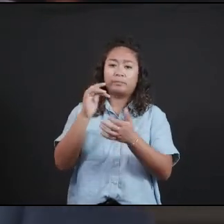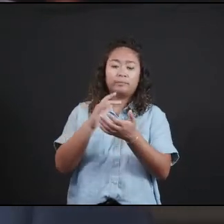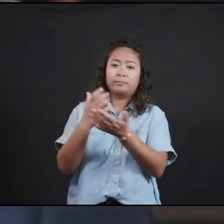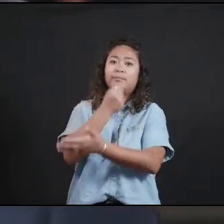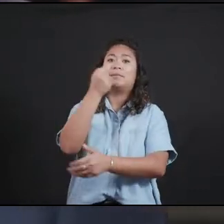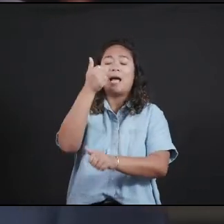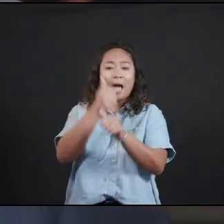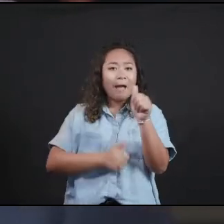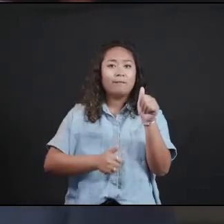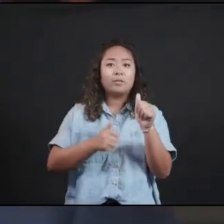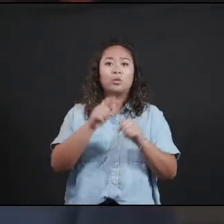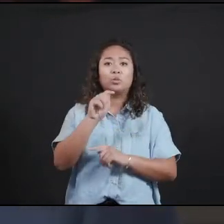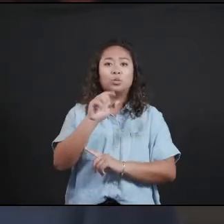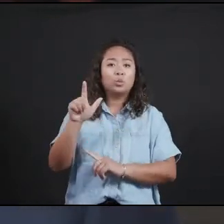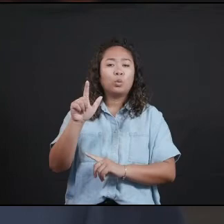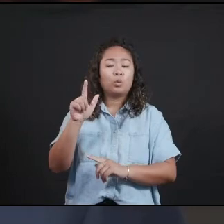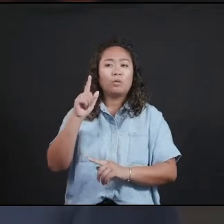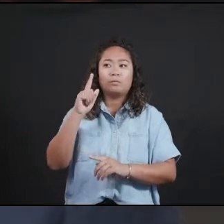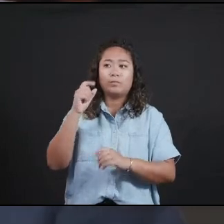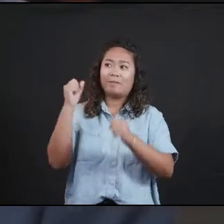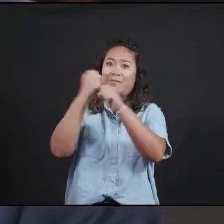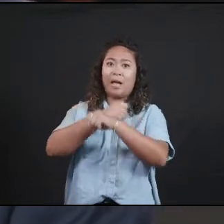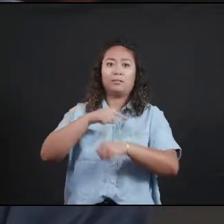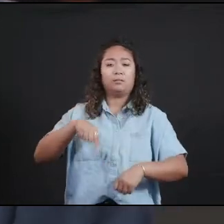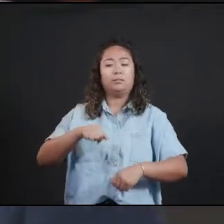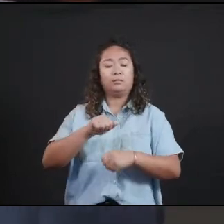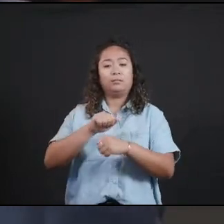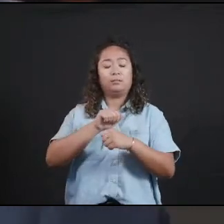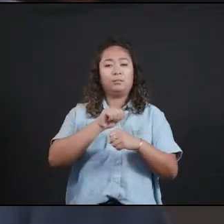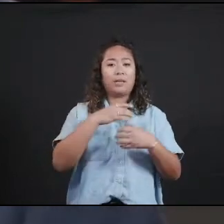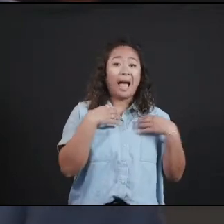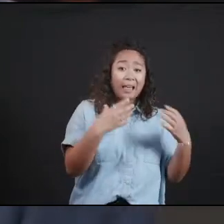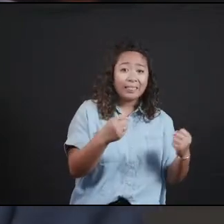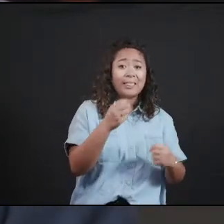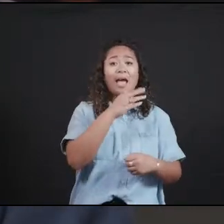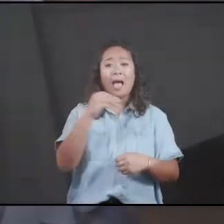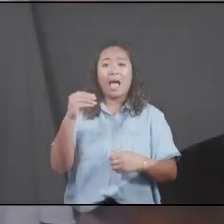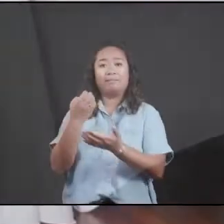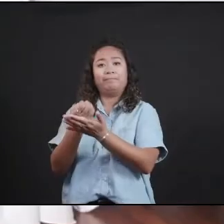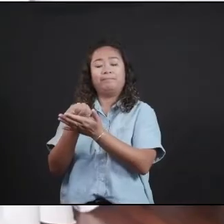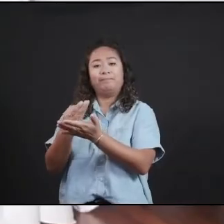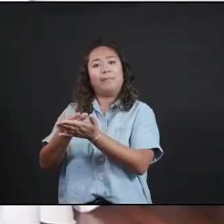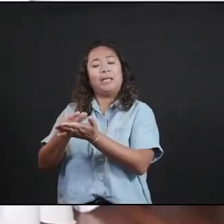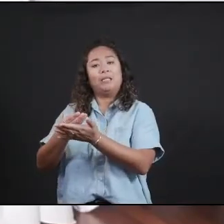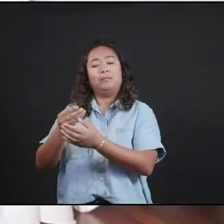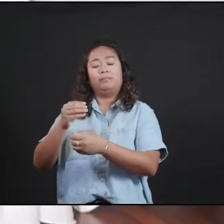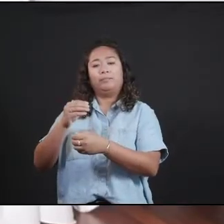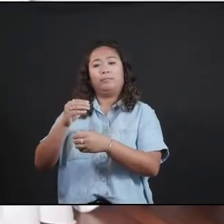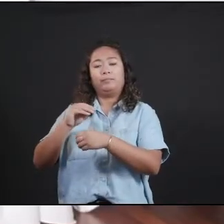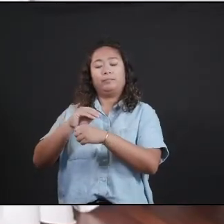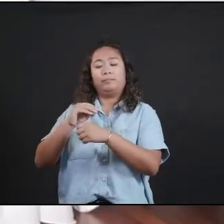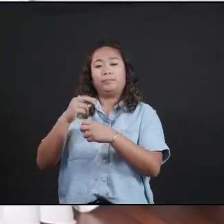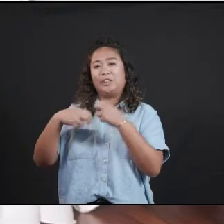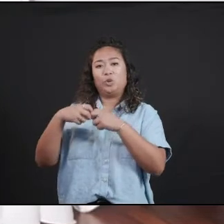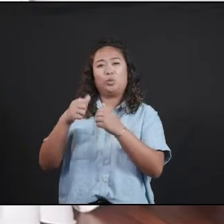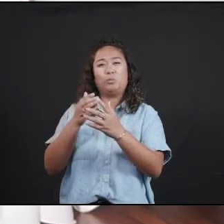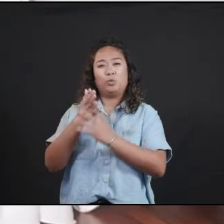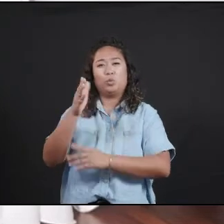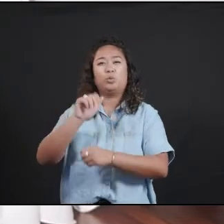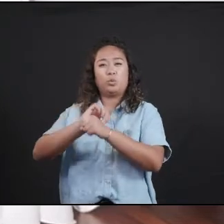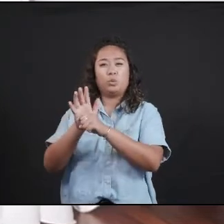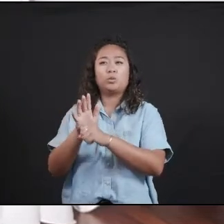on TV as well. And if there's a pastor out there that needs our help in getting out, we're willing. If you send us your service, we'll